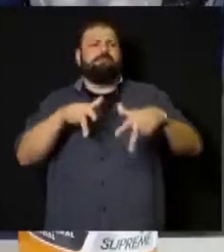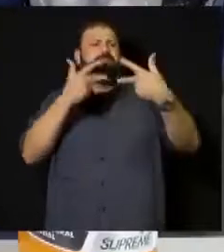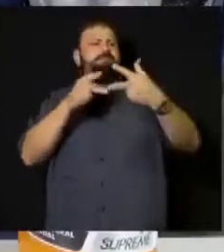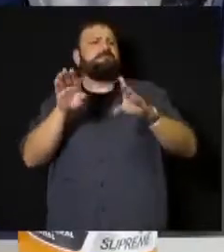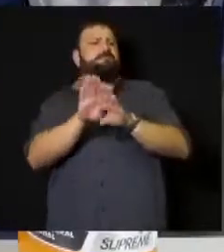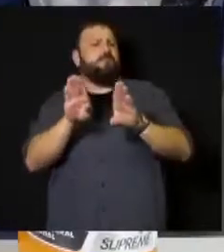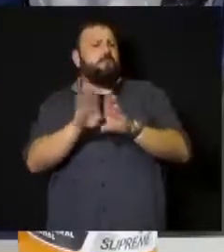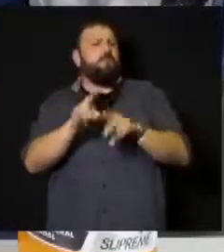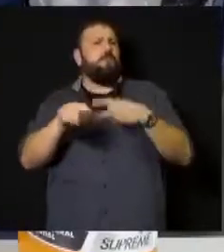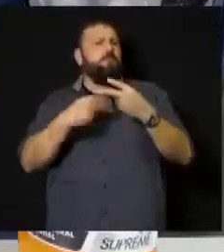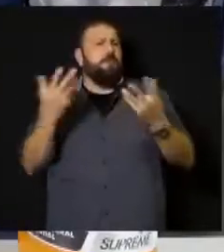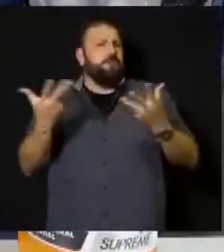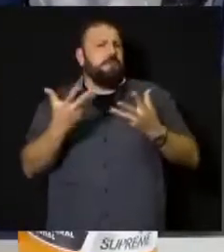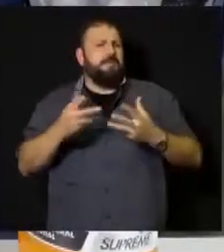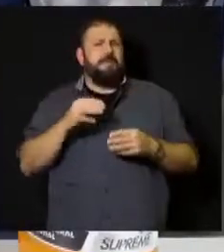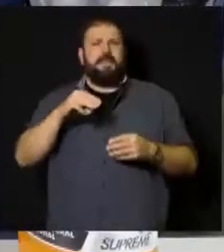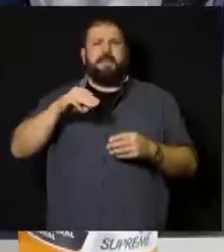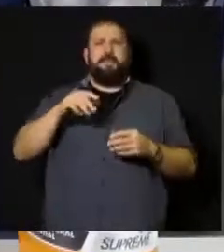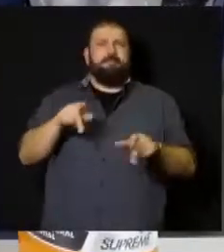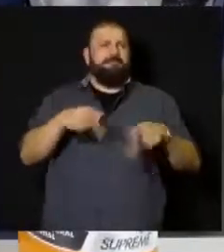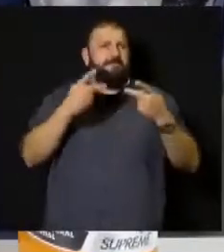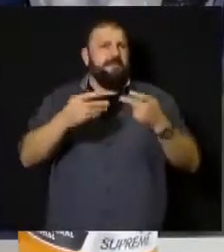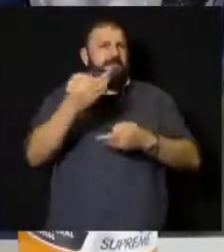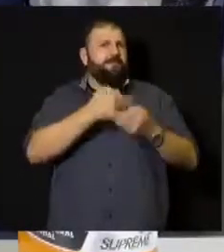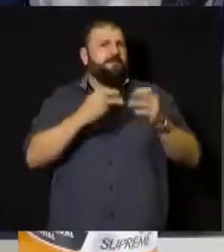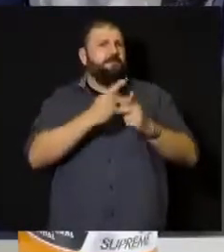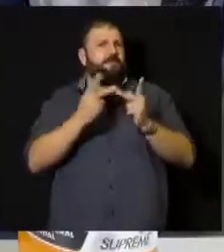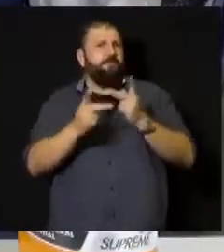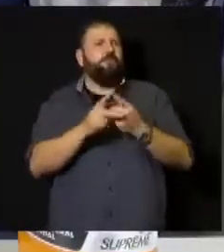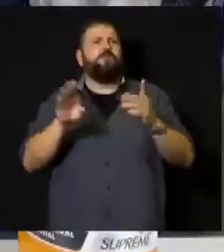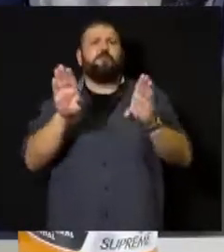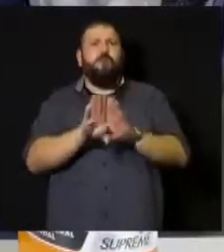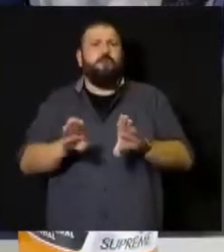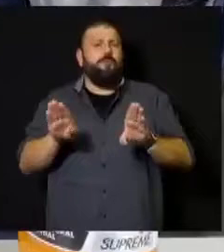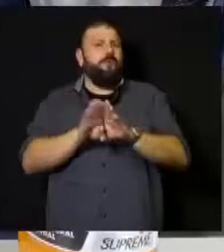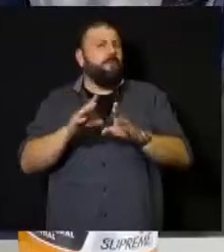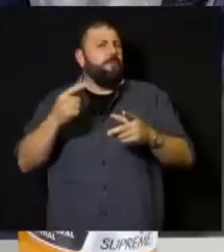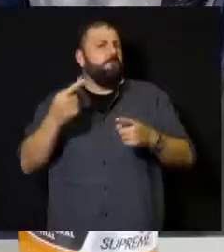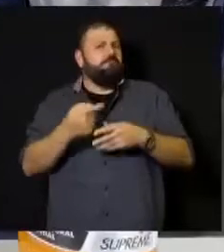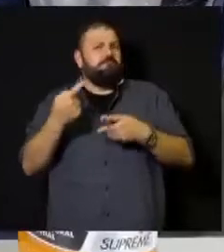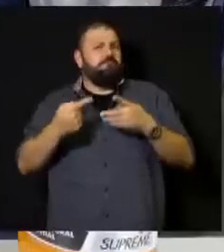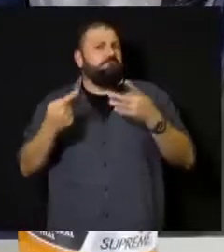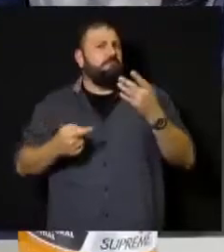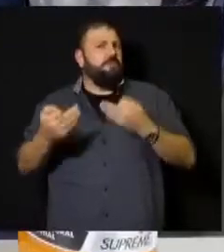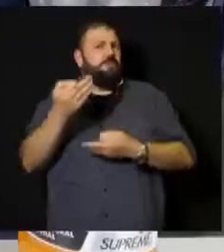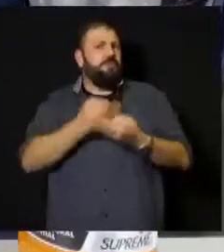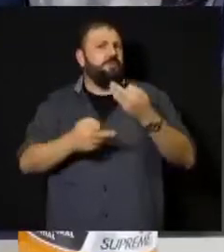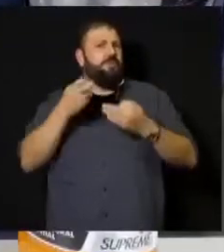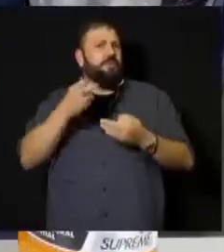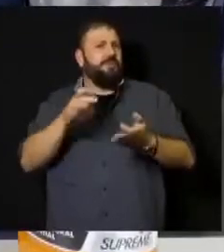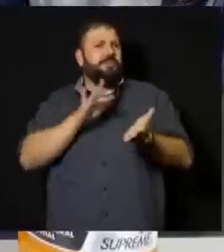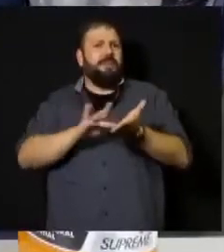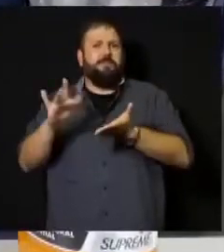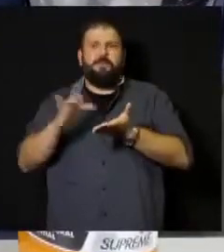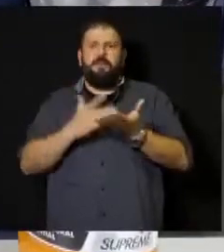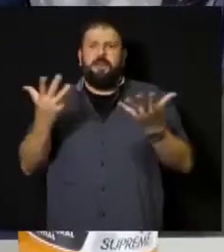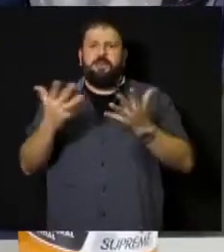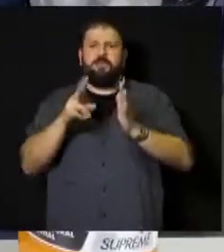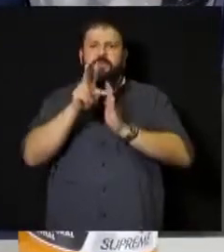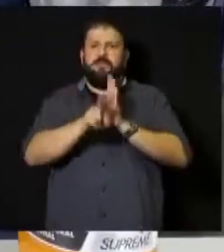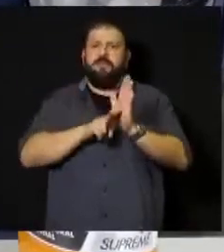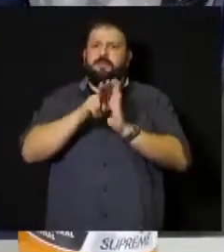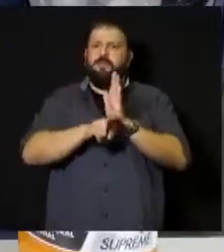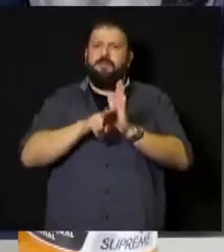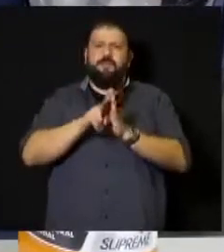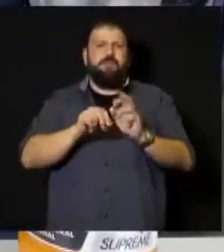the promotion list? How are we going to do retail with the surroundings? Okay, right now we have been leveraged with